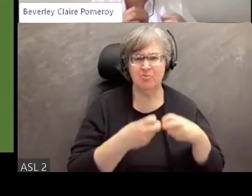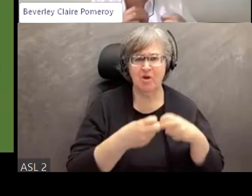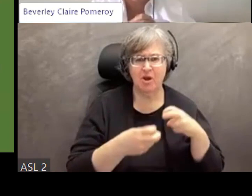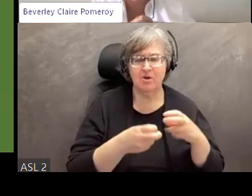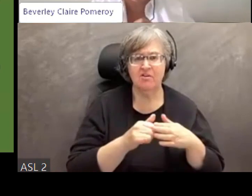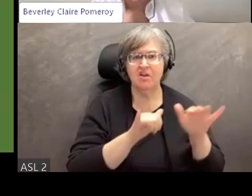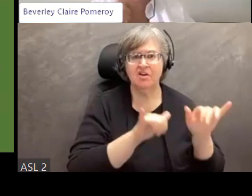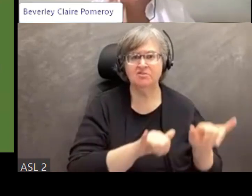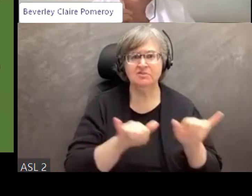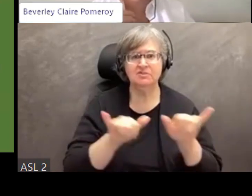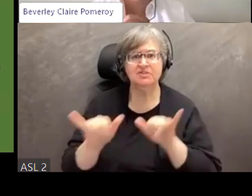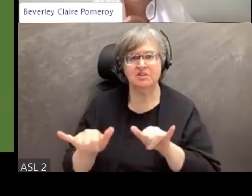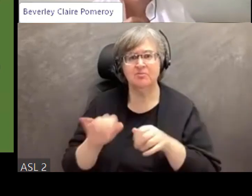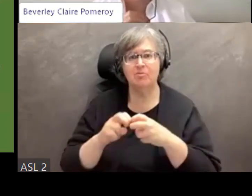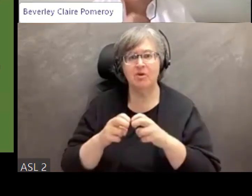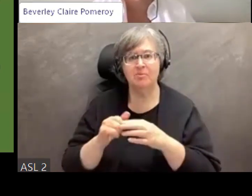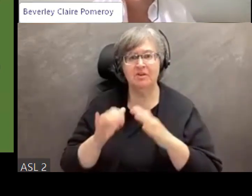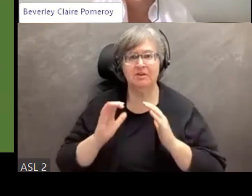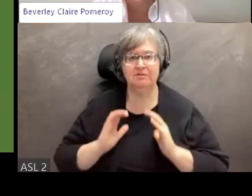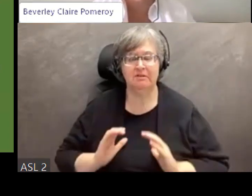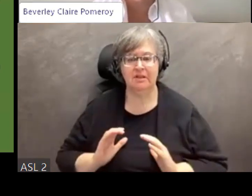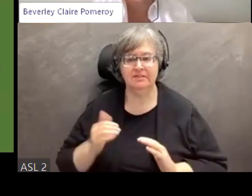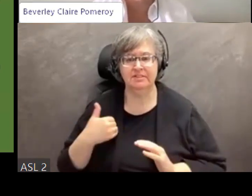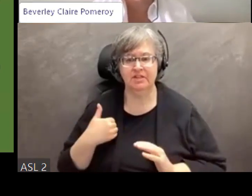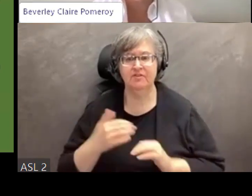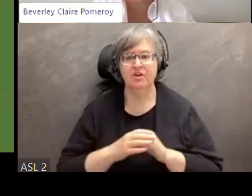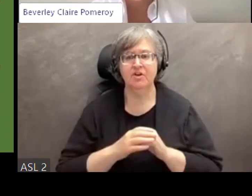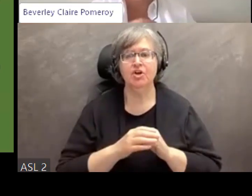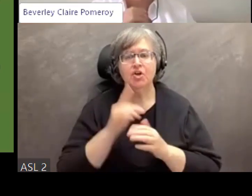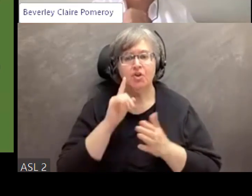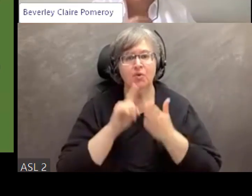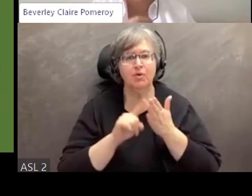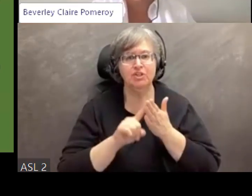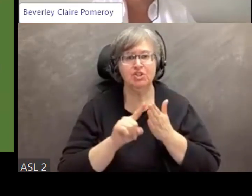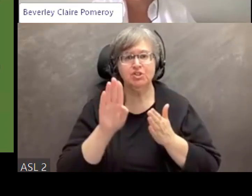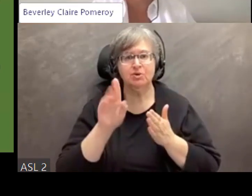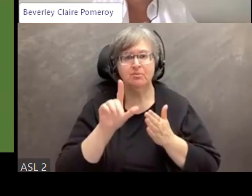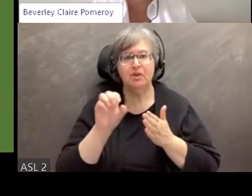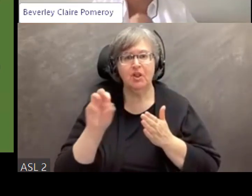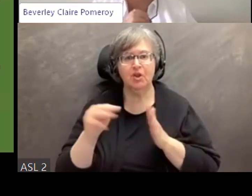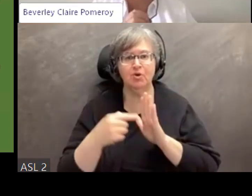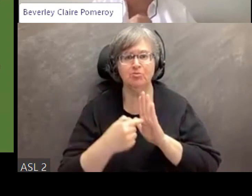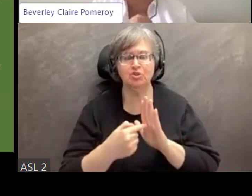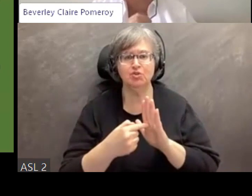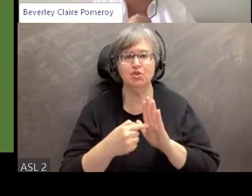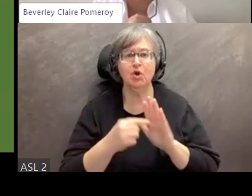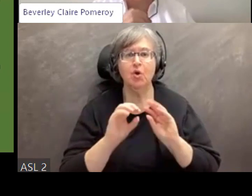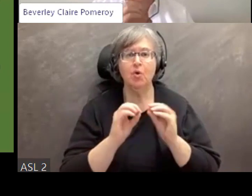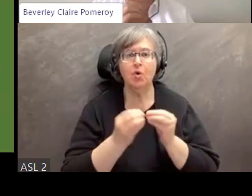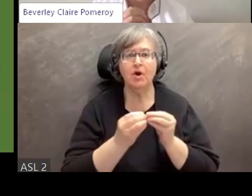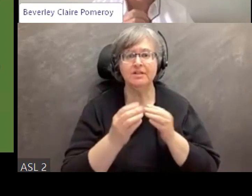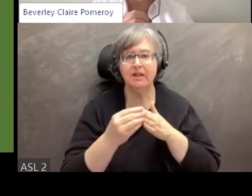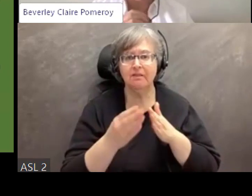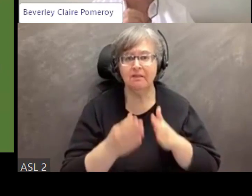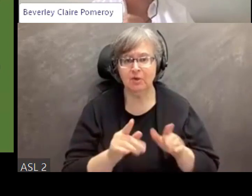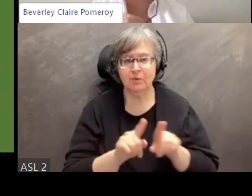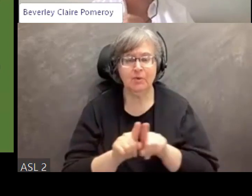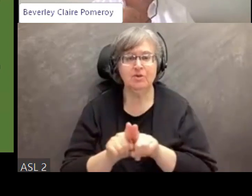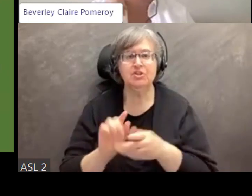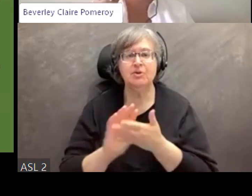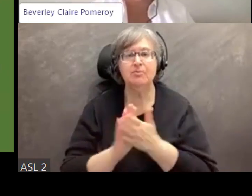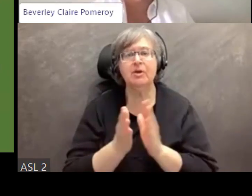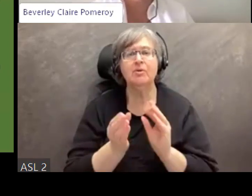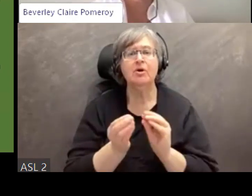actually parallel or mirror the problems of their clients. So in her research, Bloom has shown that organizational leaders as well are